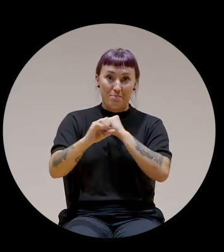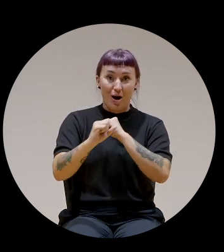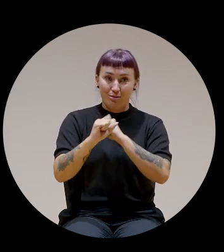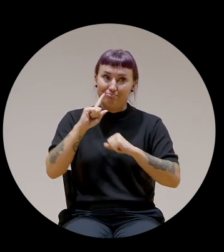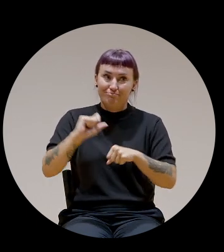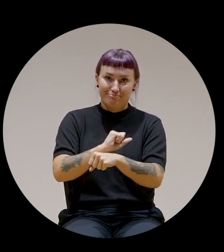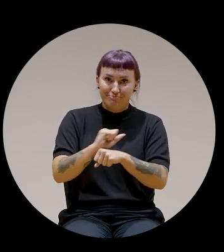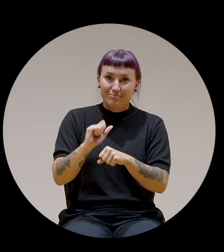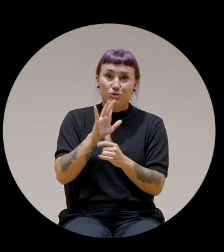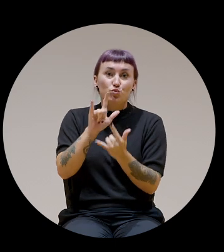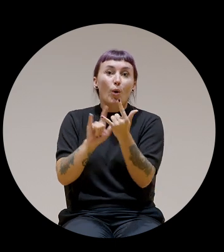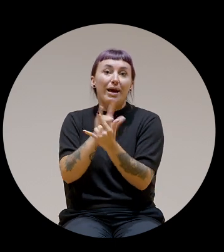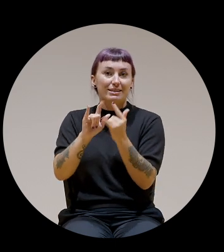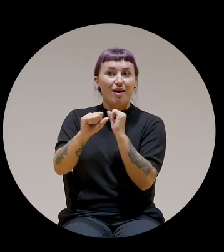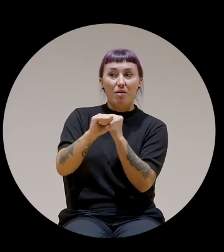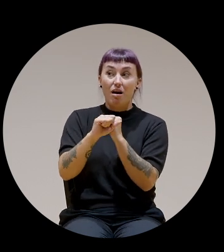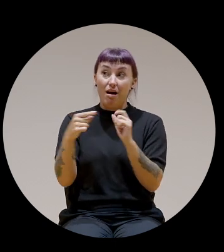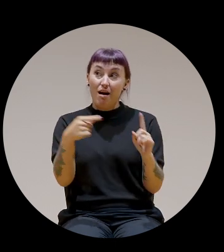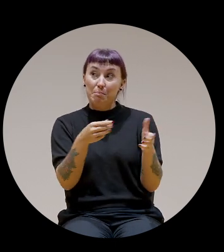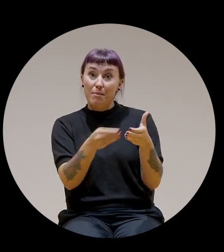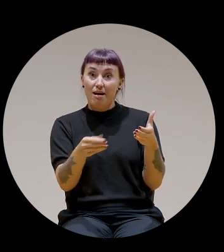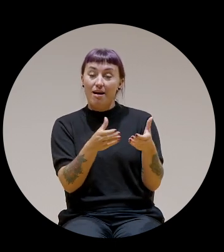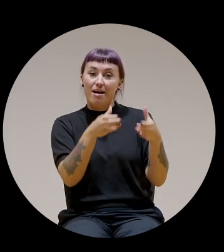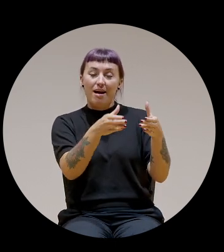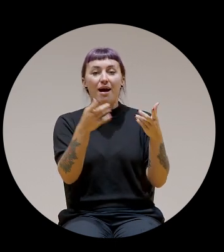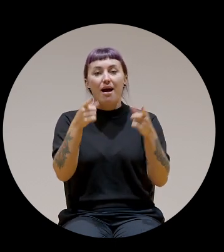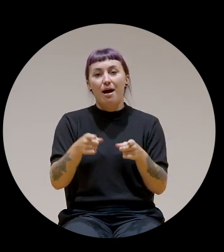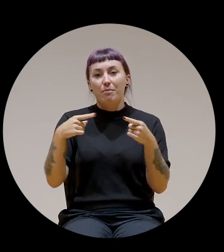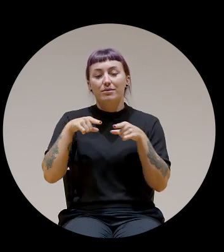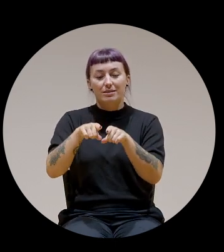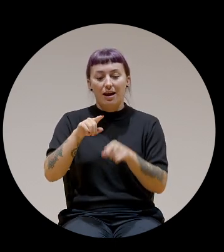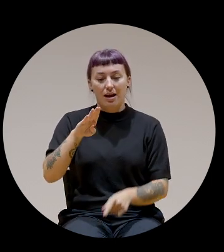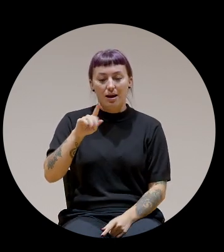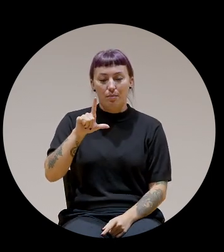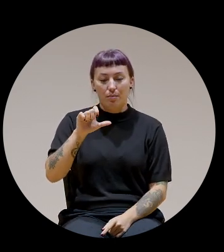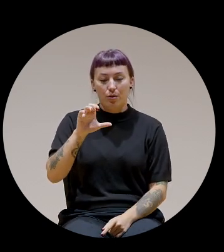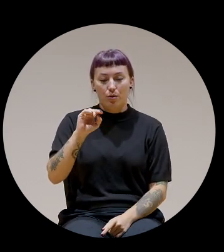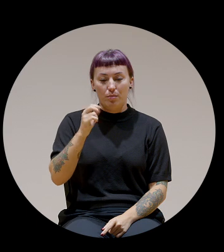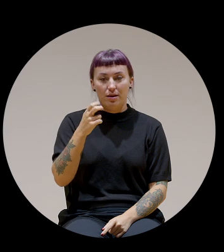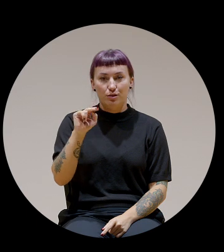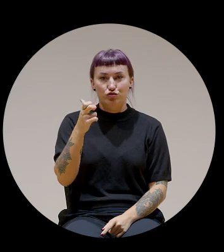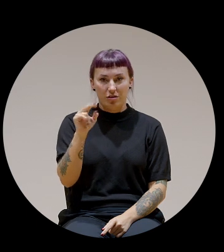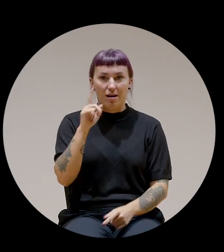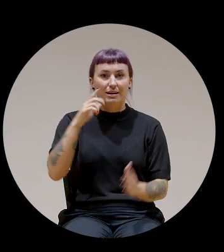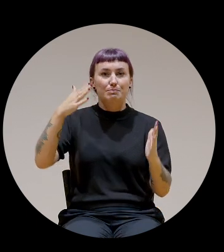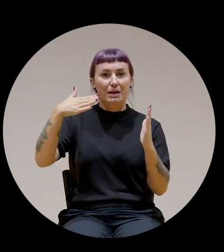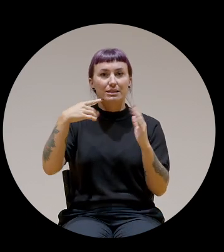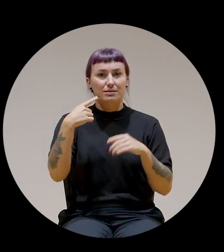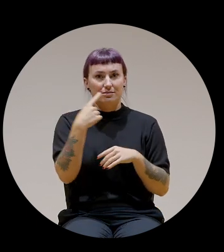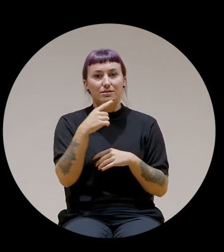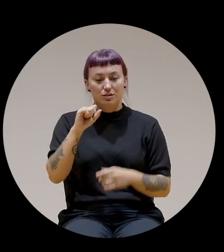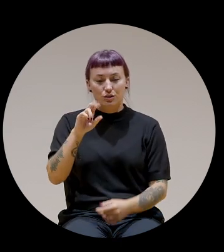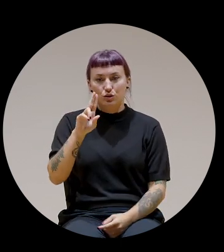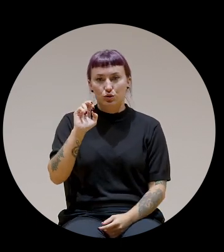pretty literally romantic. And that's occurring at the same time that Blumenschein is painting Superstition. And that central figure, who is